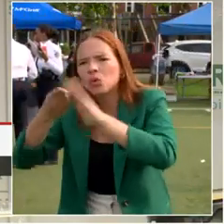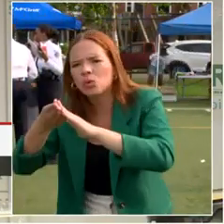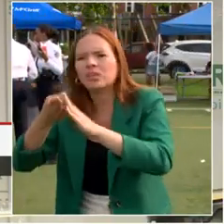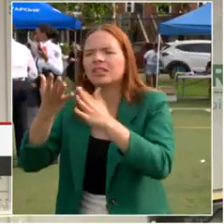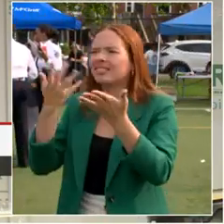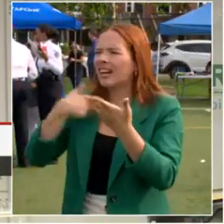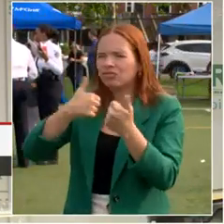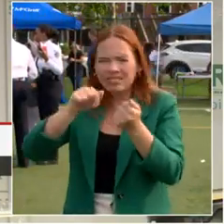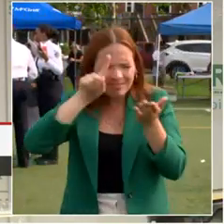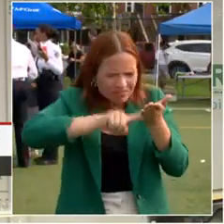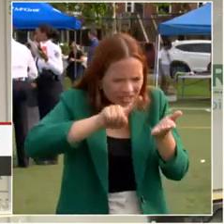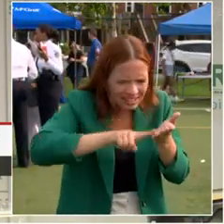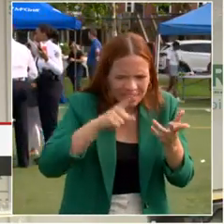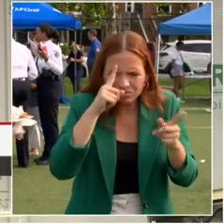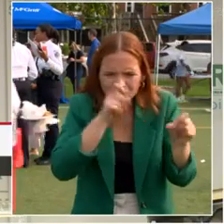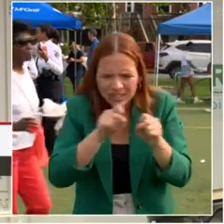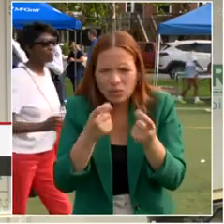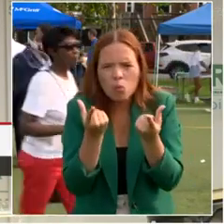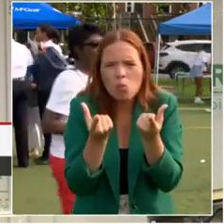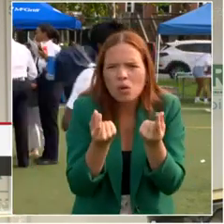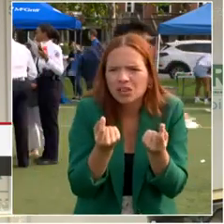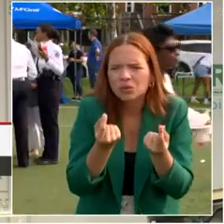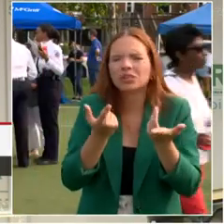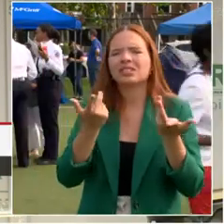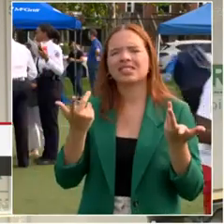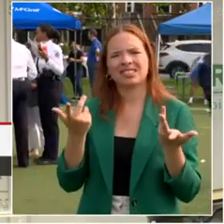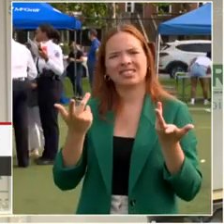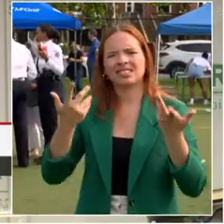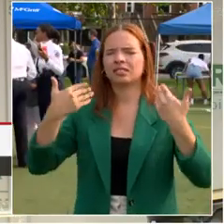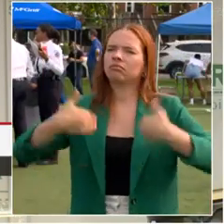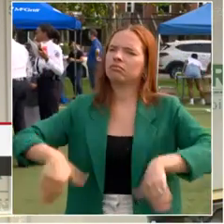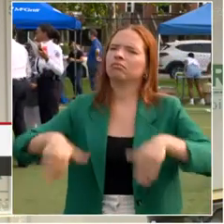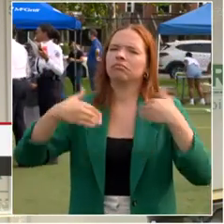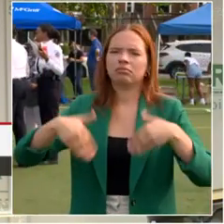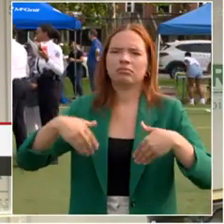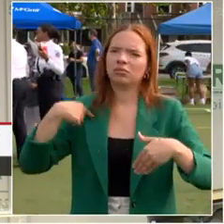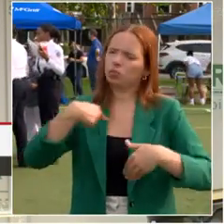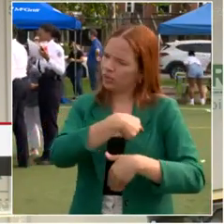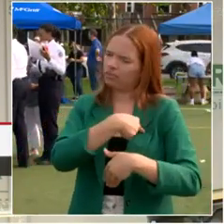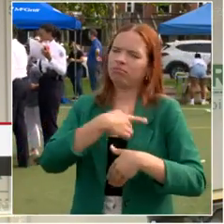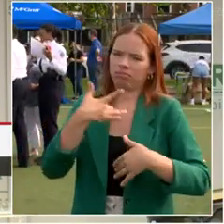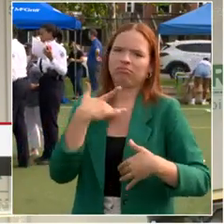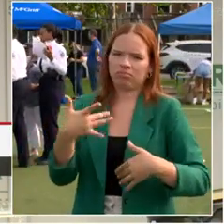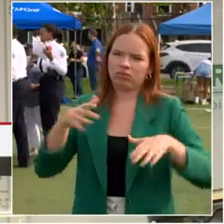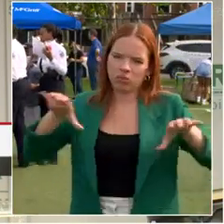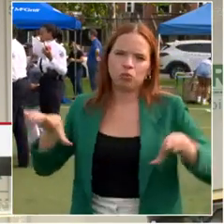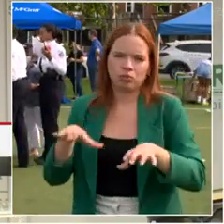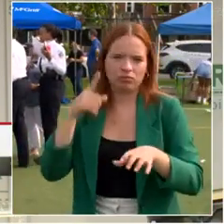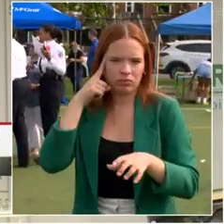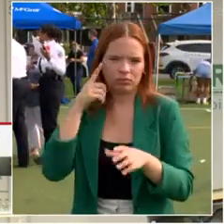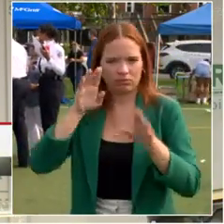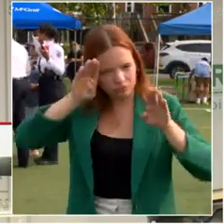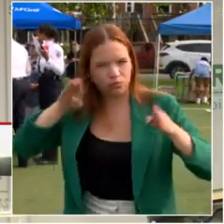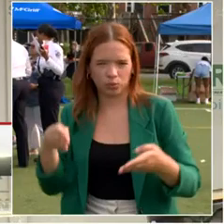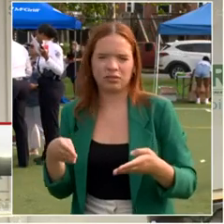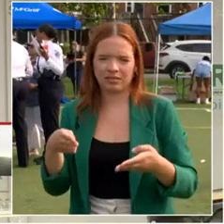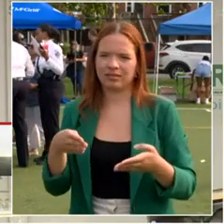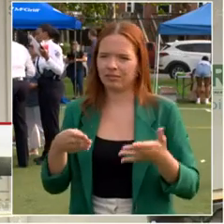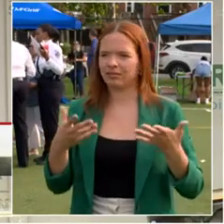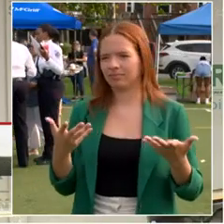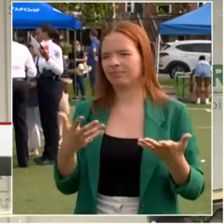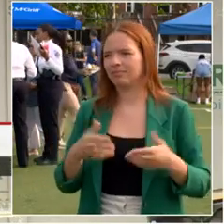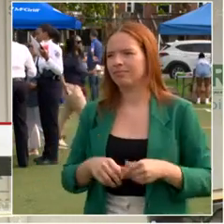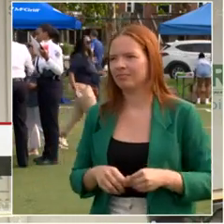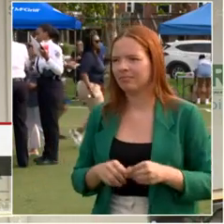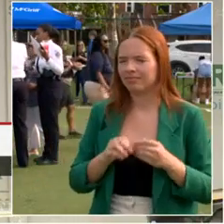I look forward to continuing the conversations with Acting Chief Smith. We know these strategies work, and the reason we